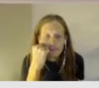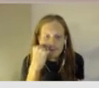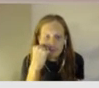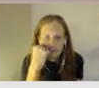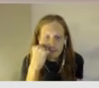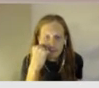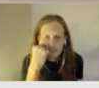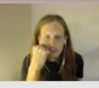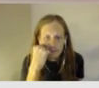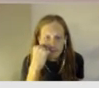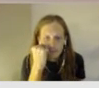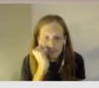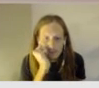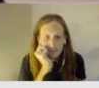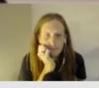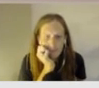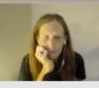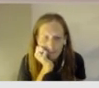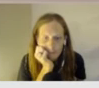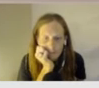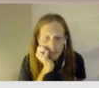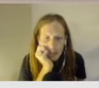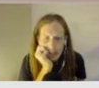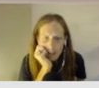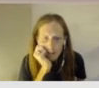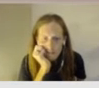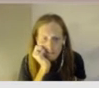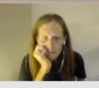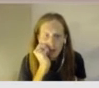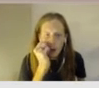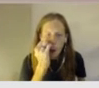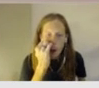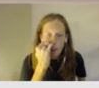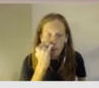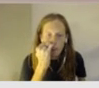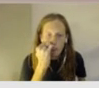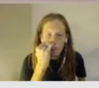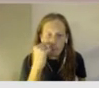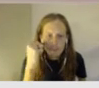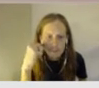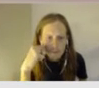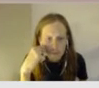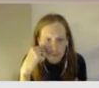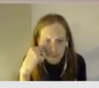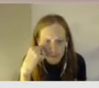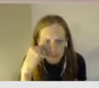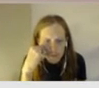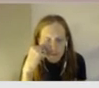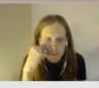reasons why I'm drawn to shooting, you know, African Americans, the Latino experience also. This is an immigrant